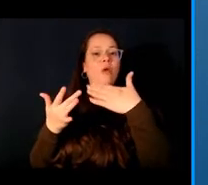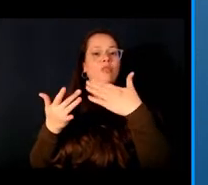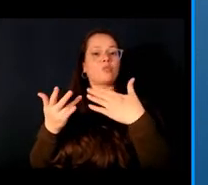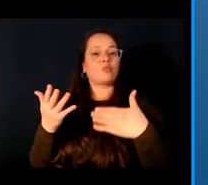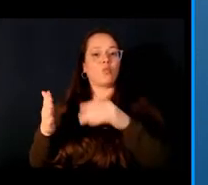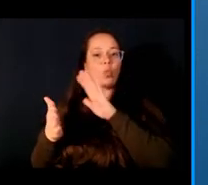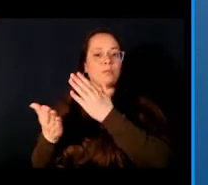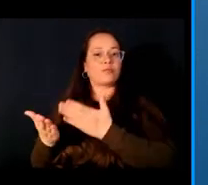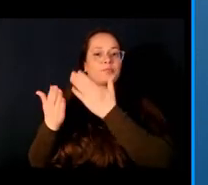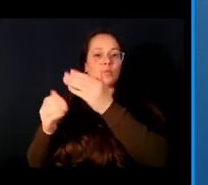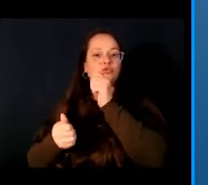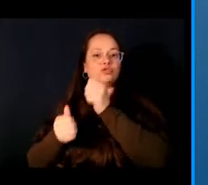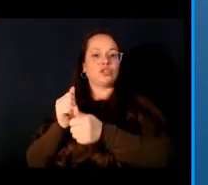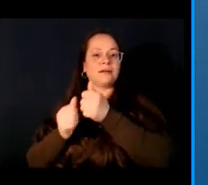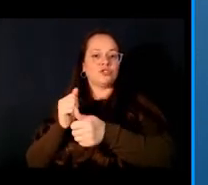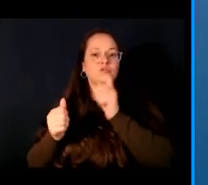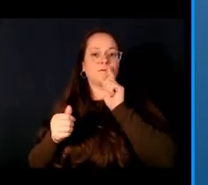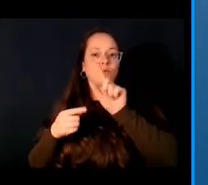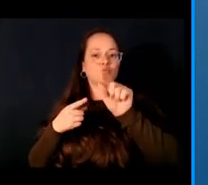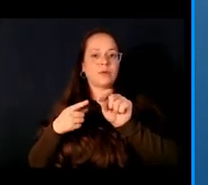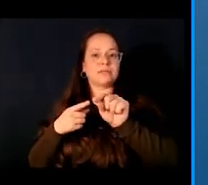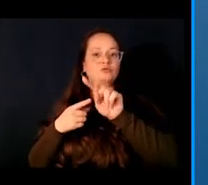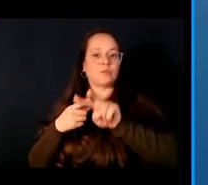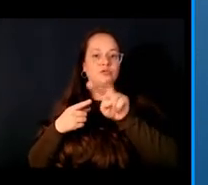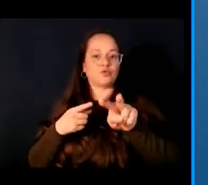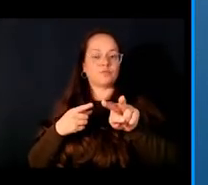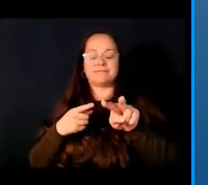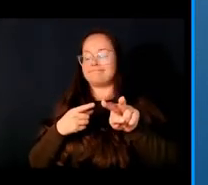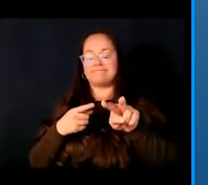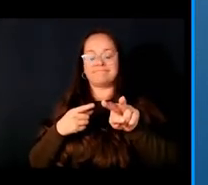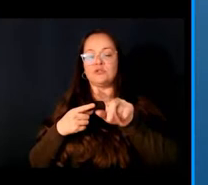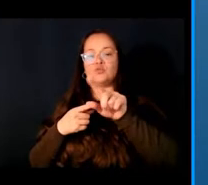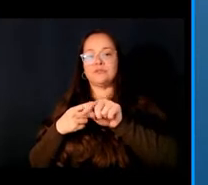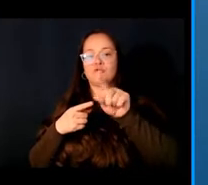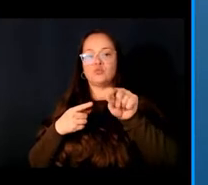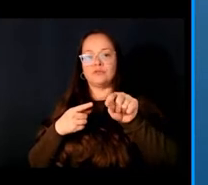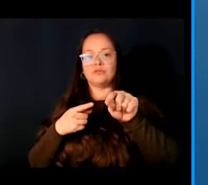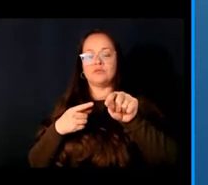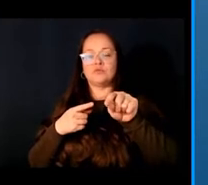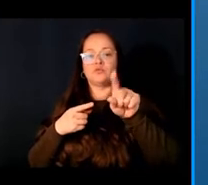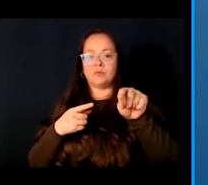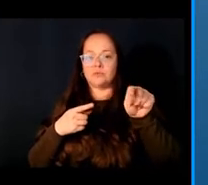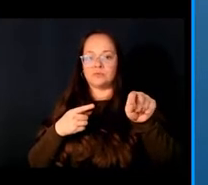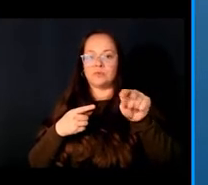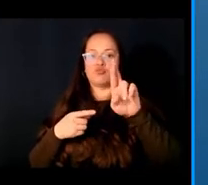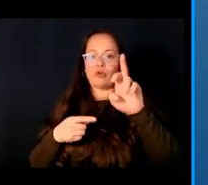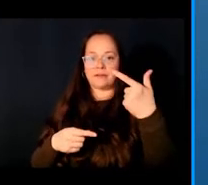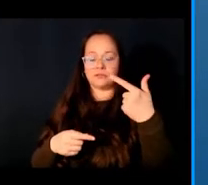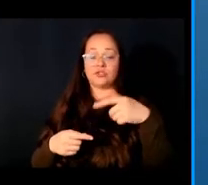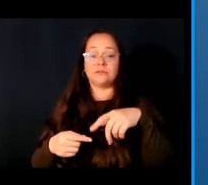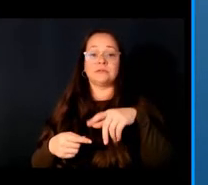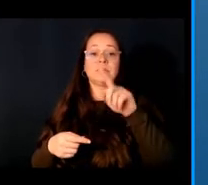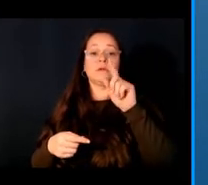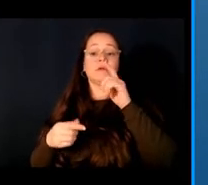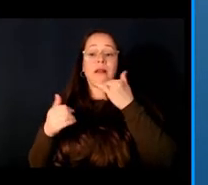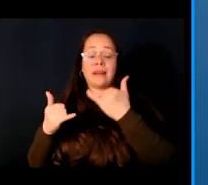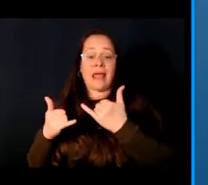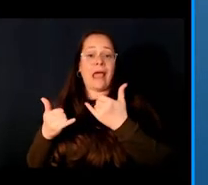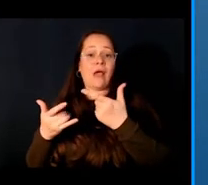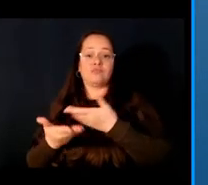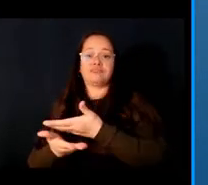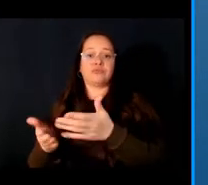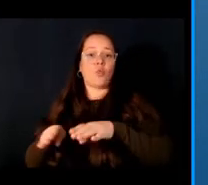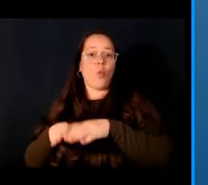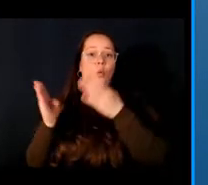changes for 2022 for 2020 regulations the floor will be open for RBC